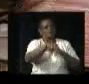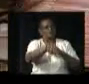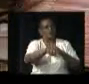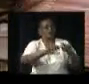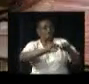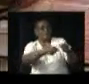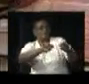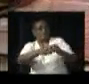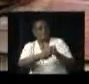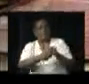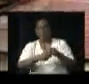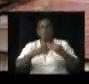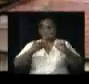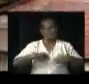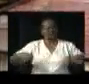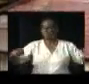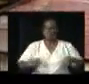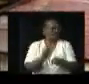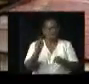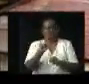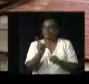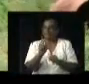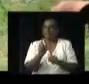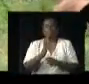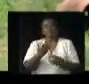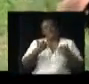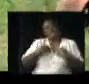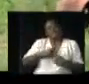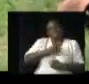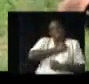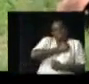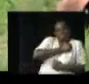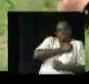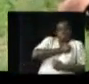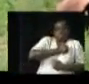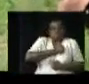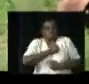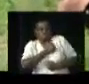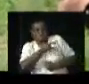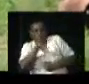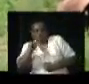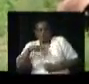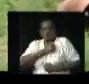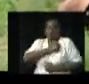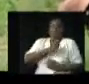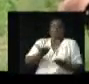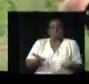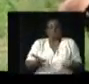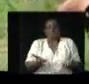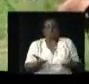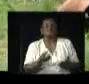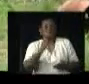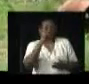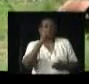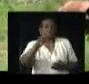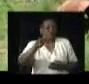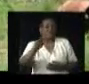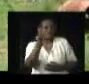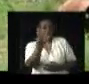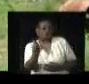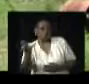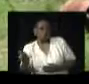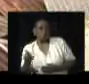There were no casualties, but many have a feeling of anxiety. Members of the District Council,